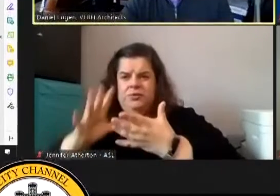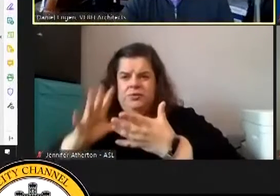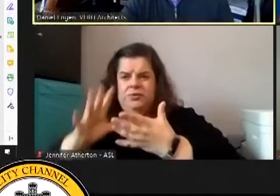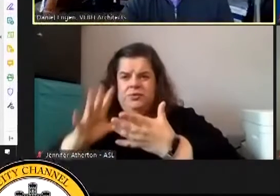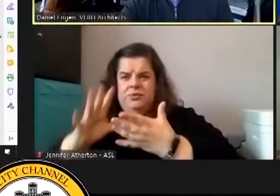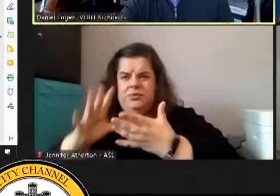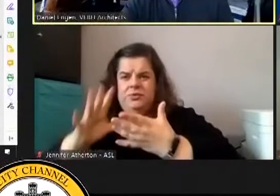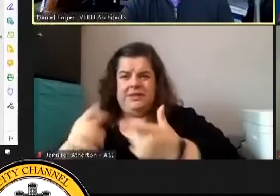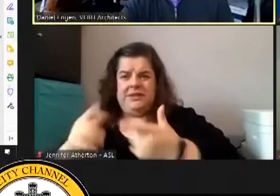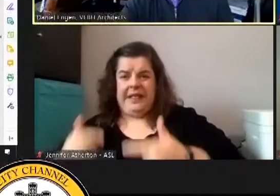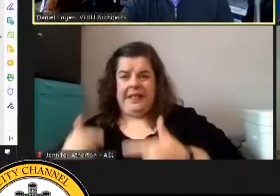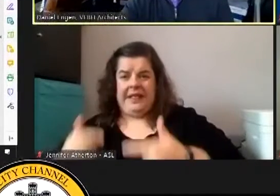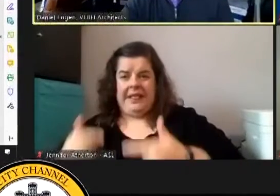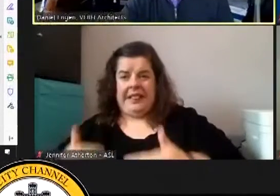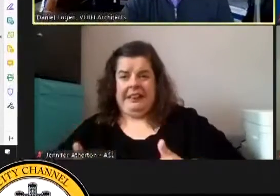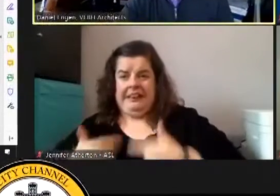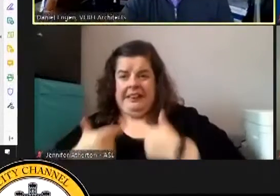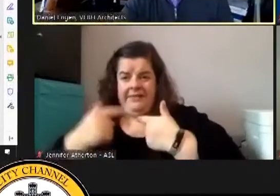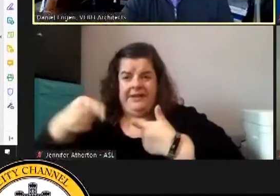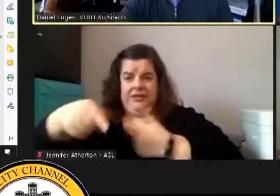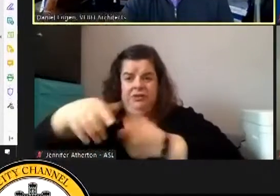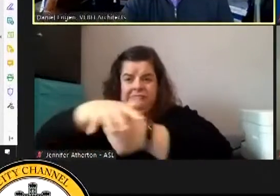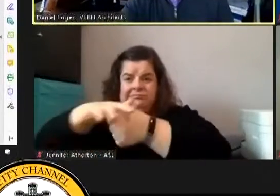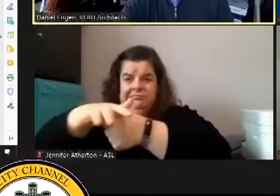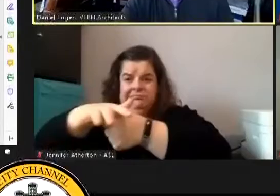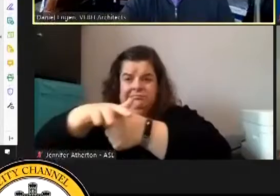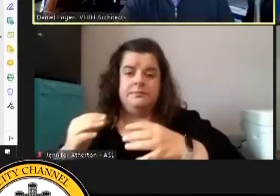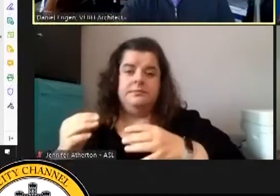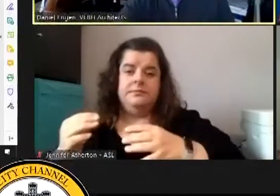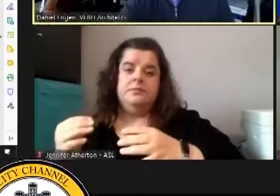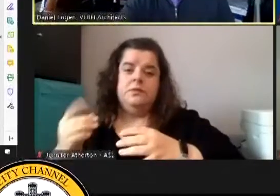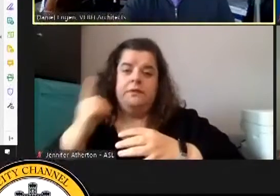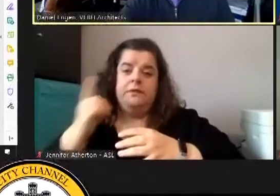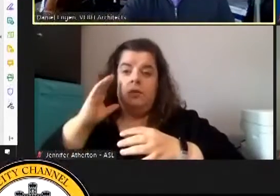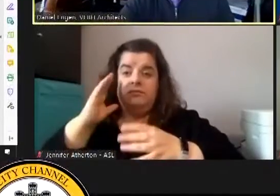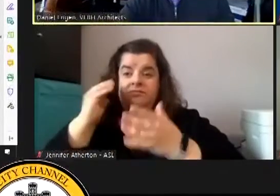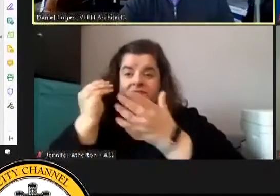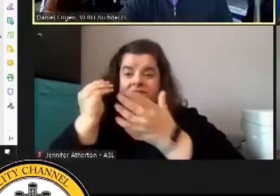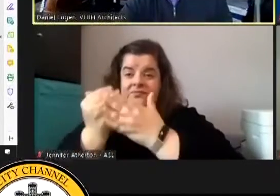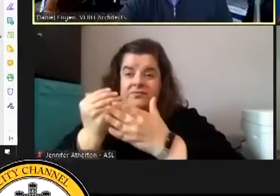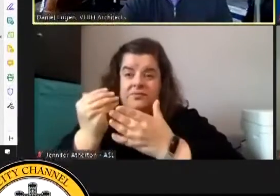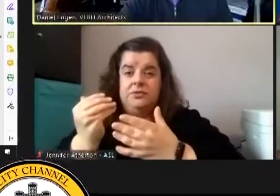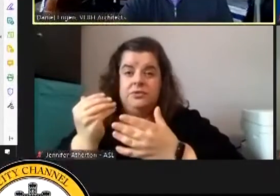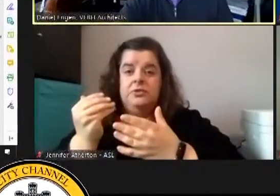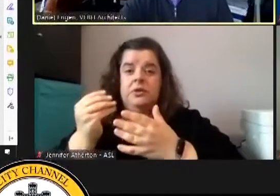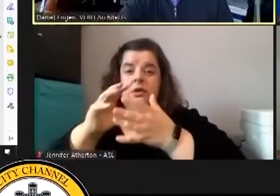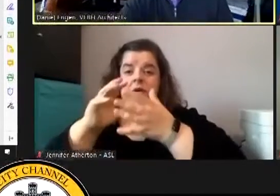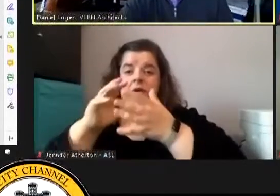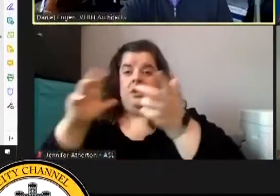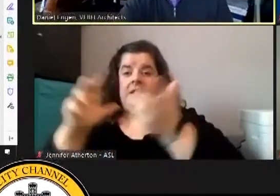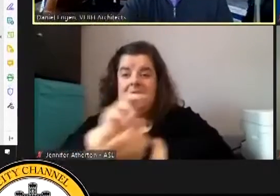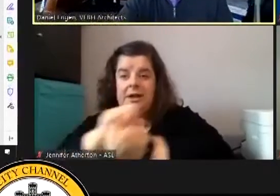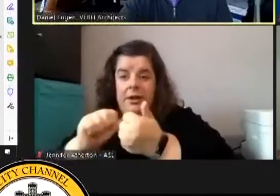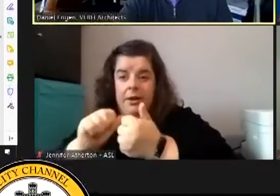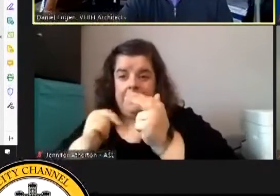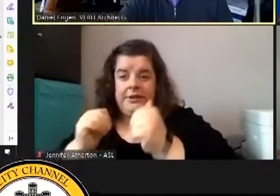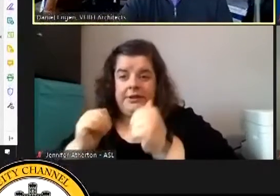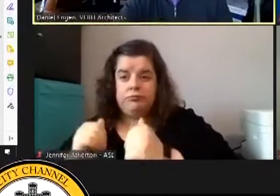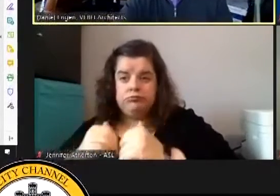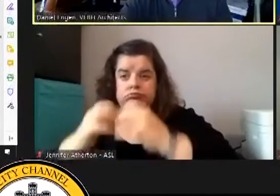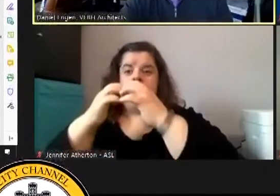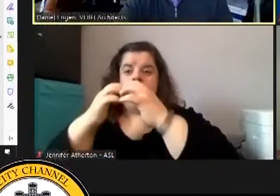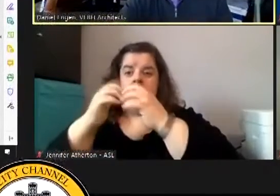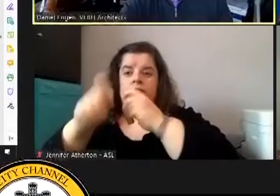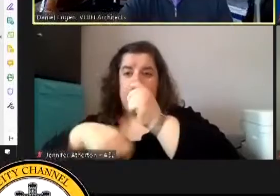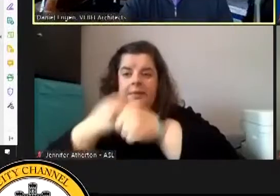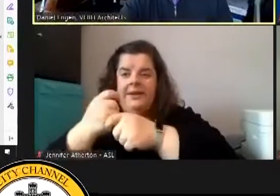So the idea potentially in the near future is to maybe get rid of that building and replace it with a smaller, more modern